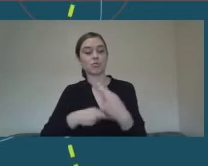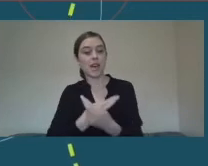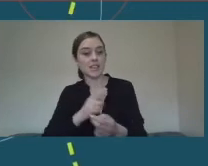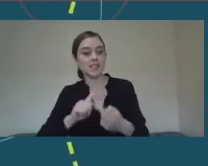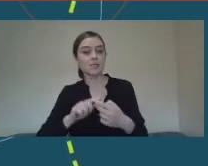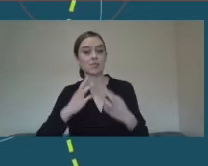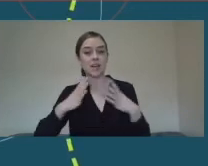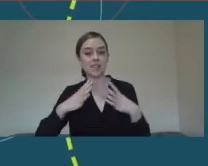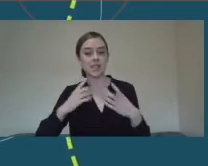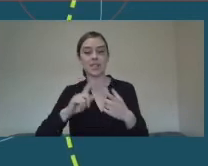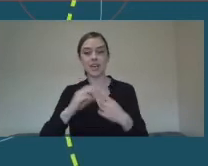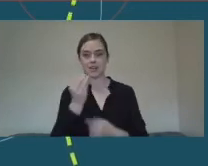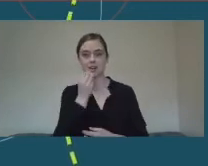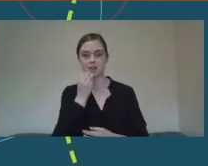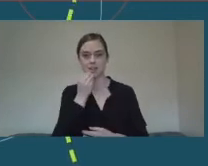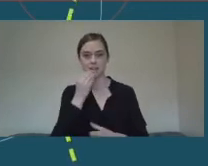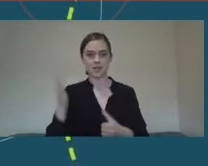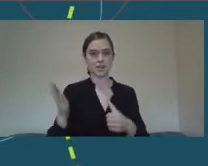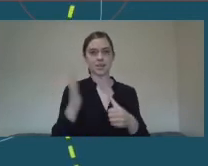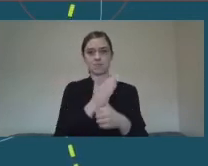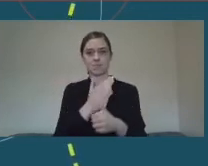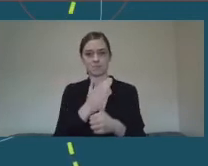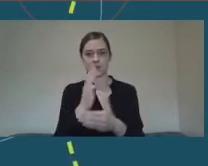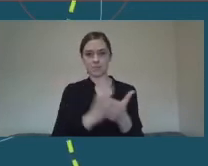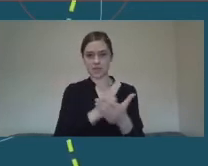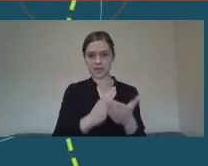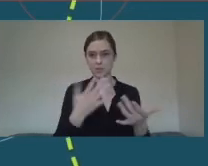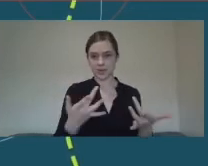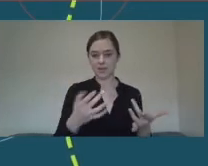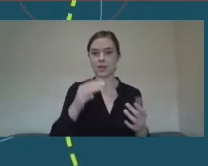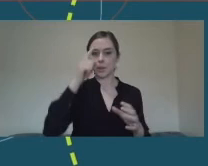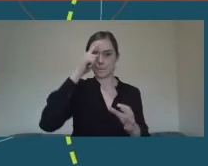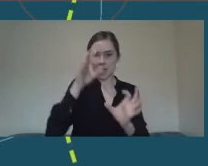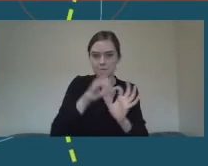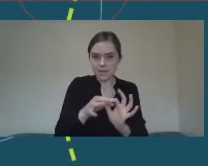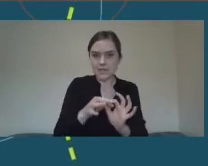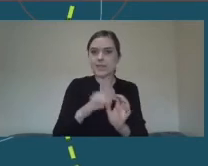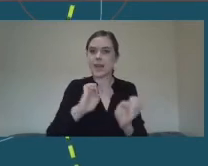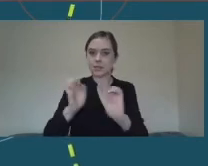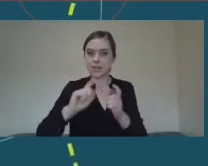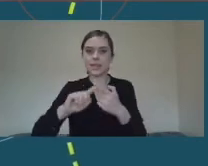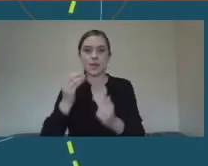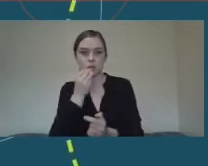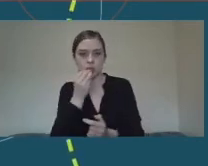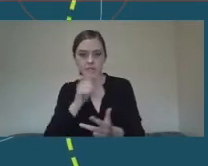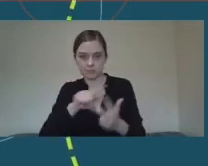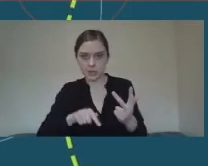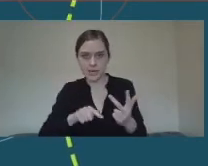The major components of Mentor are mindfulness, exercise, and nutrition, which is why we start with